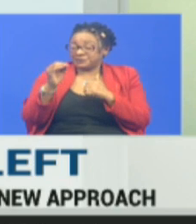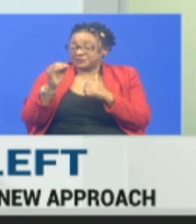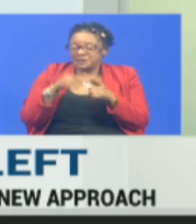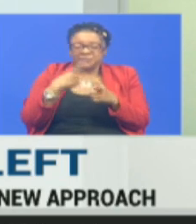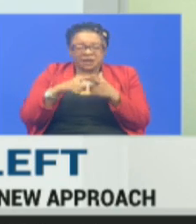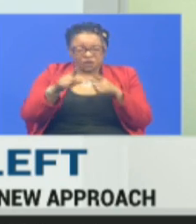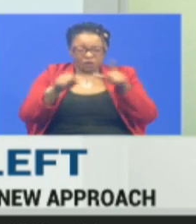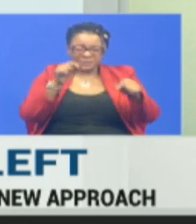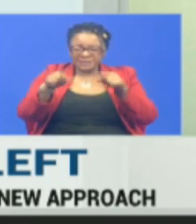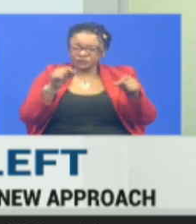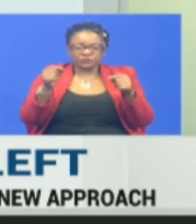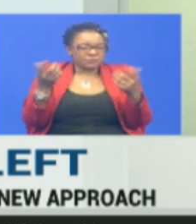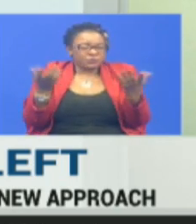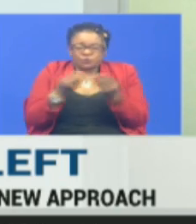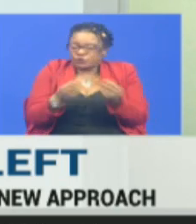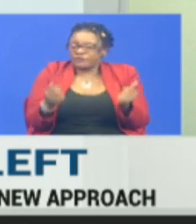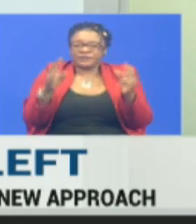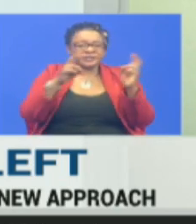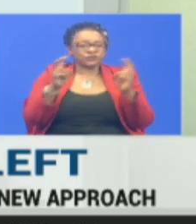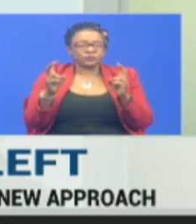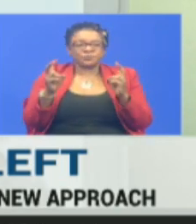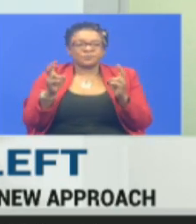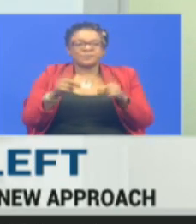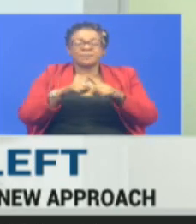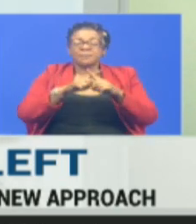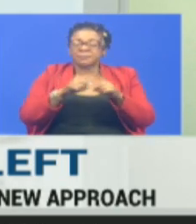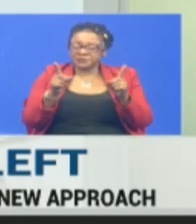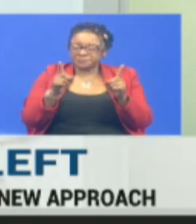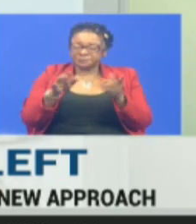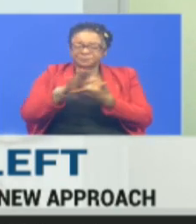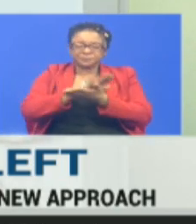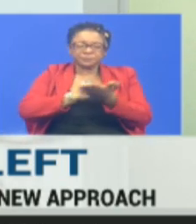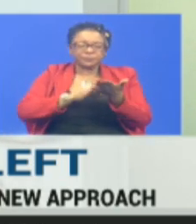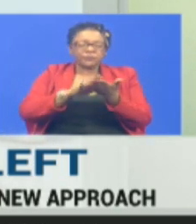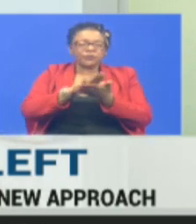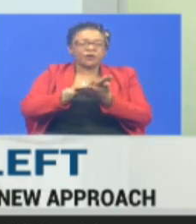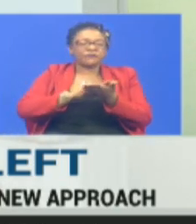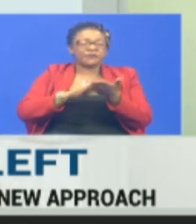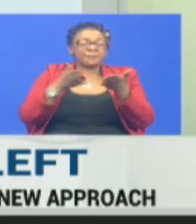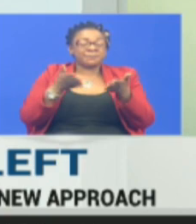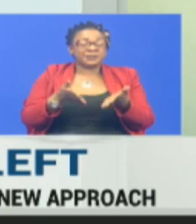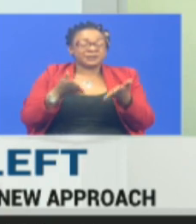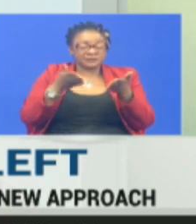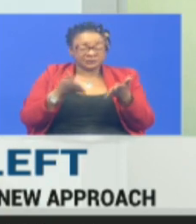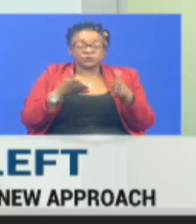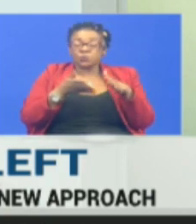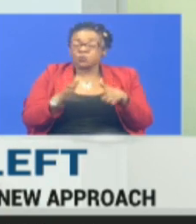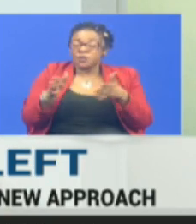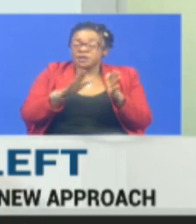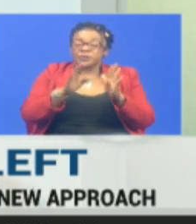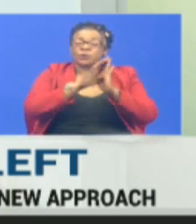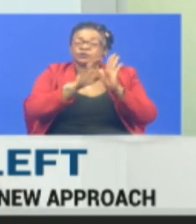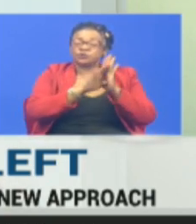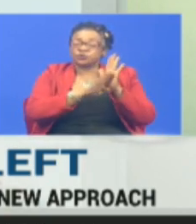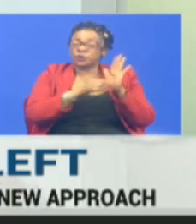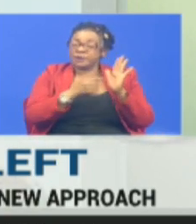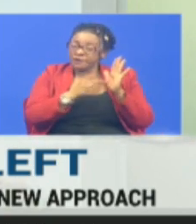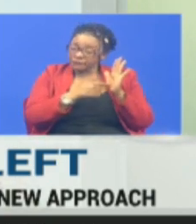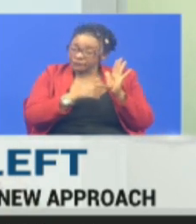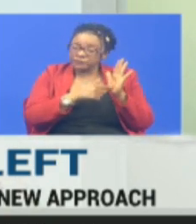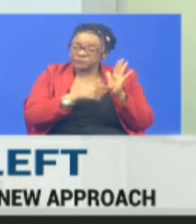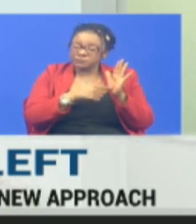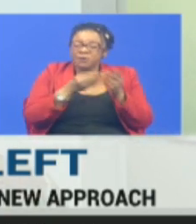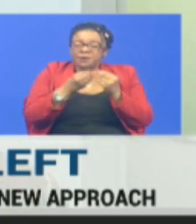nomination. You've resolved the issue. But on the basis of the present architecture of the constitution, the provisions